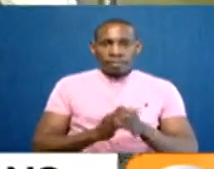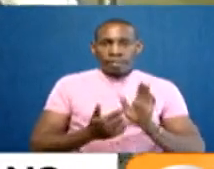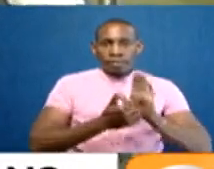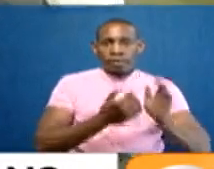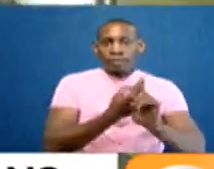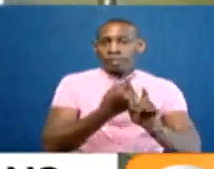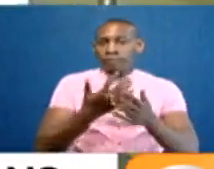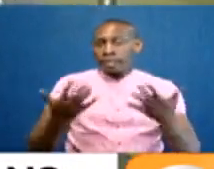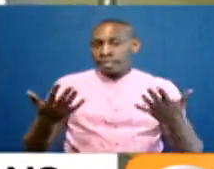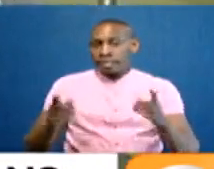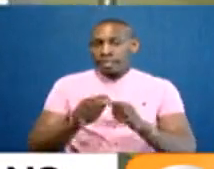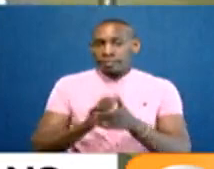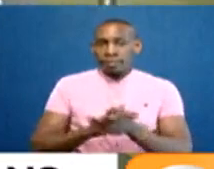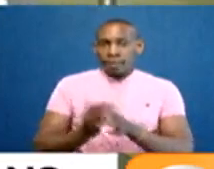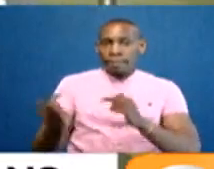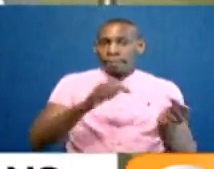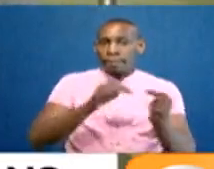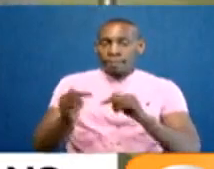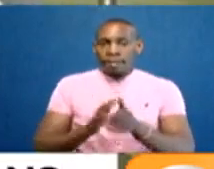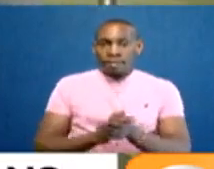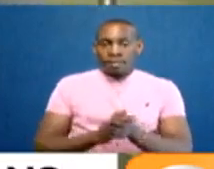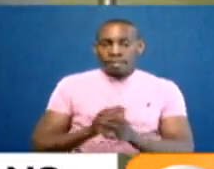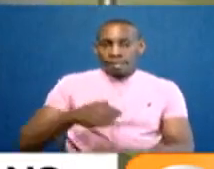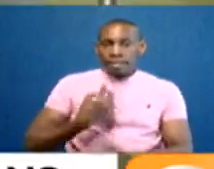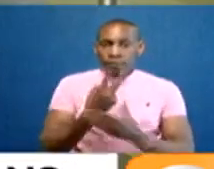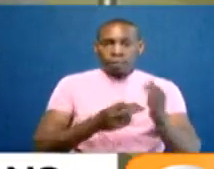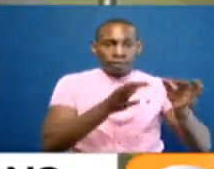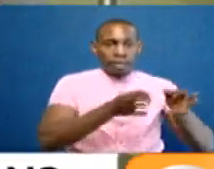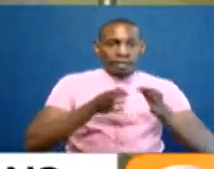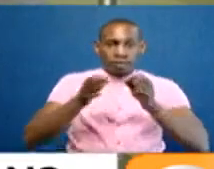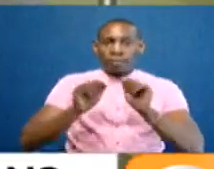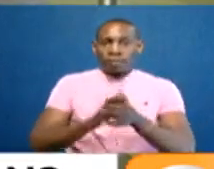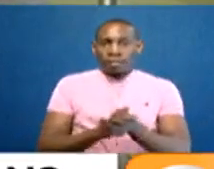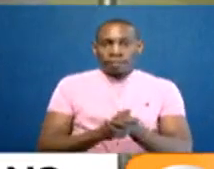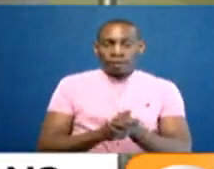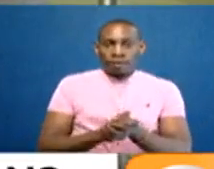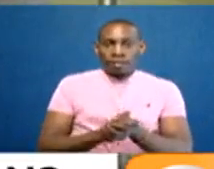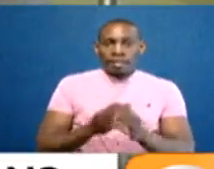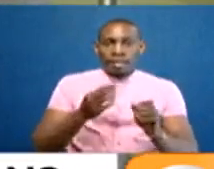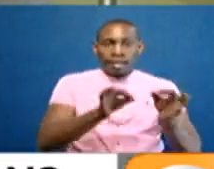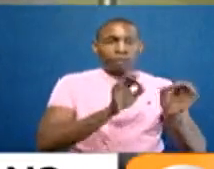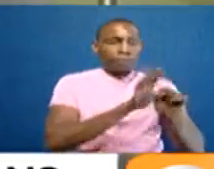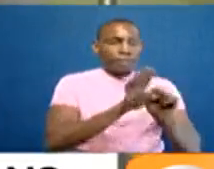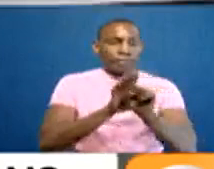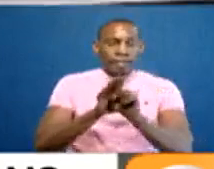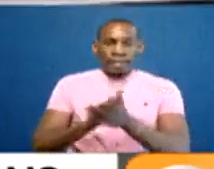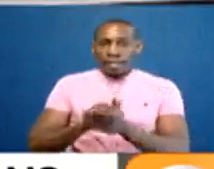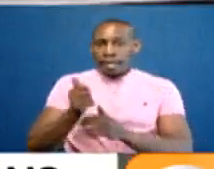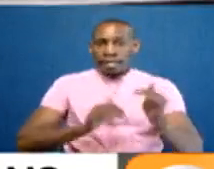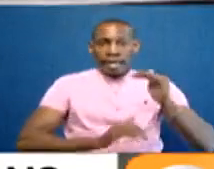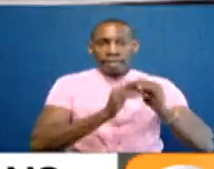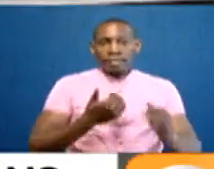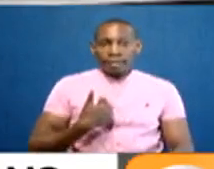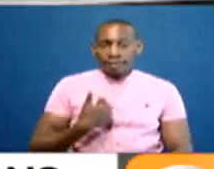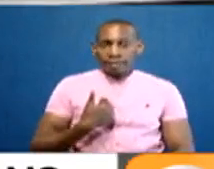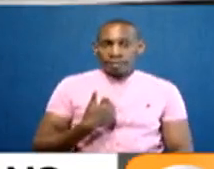comes up and says something, and sometimes the back and forth, it's me on both of them. Mm-hmm. Now, like you said, you can multiply that by dozens of accounts. There have been some limitations